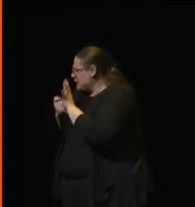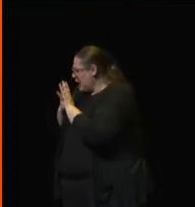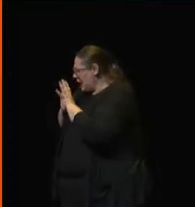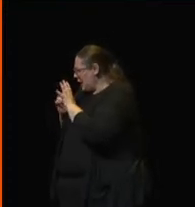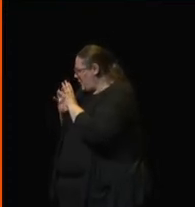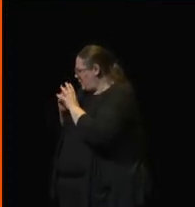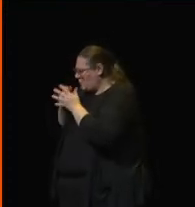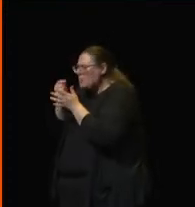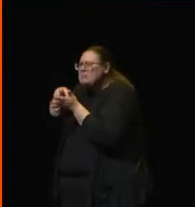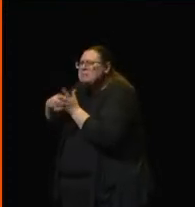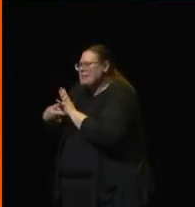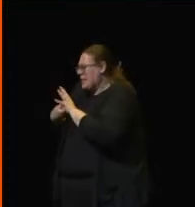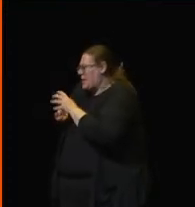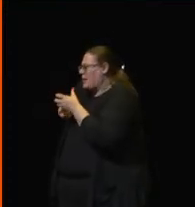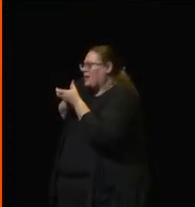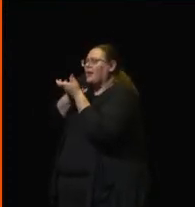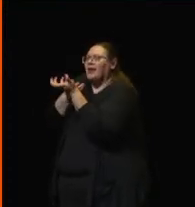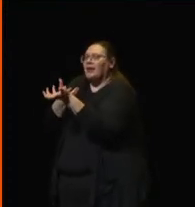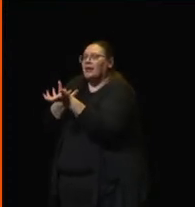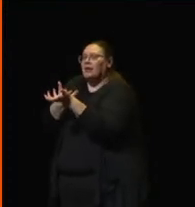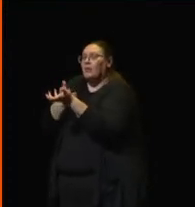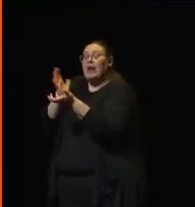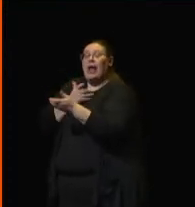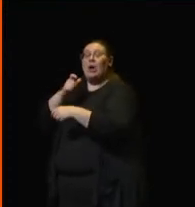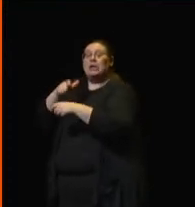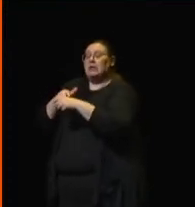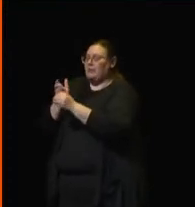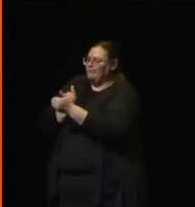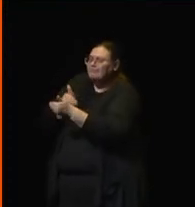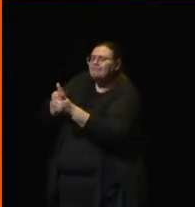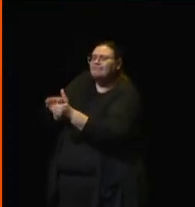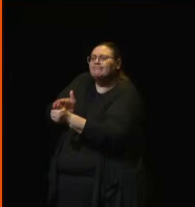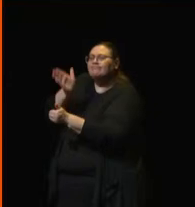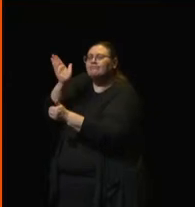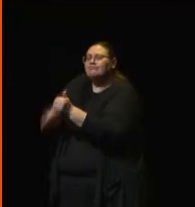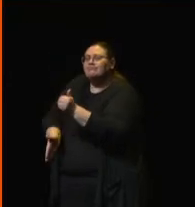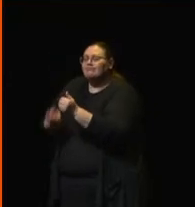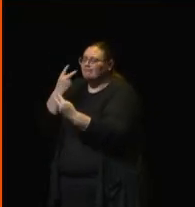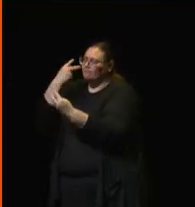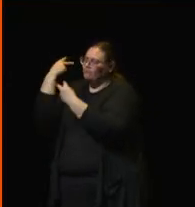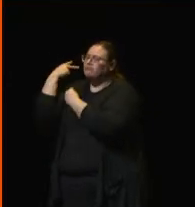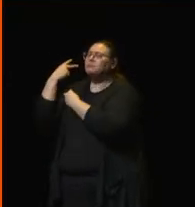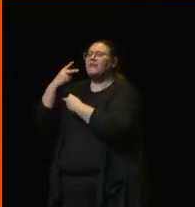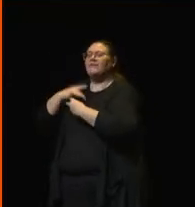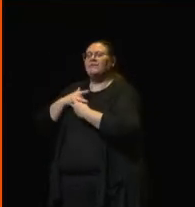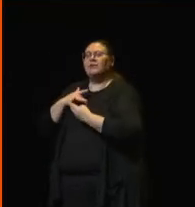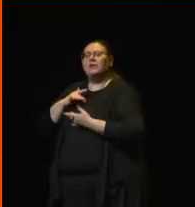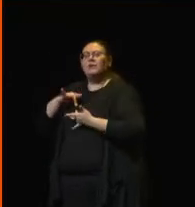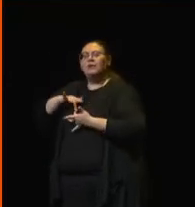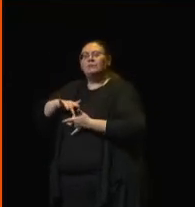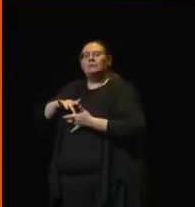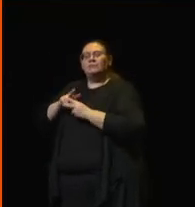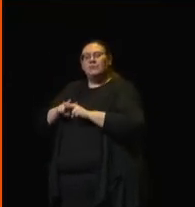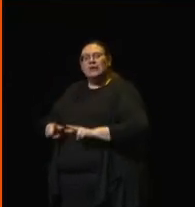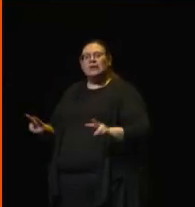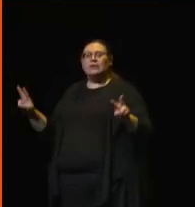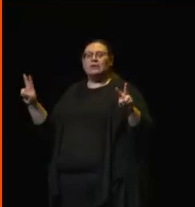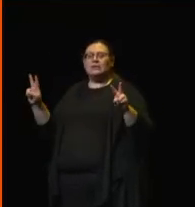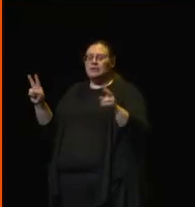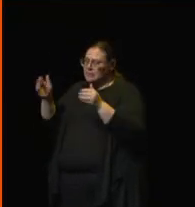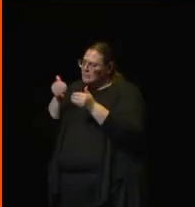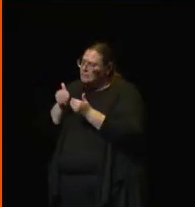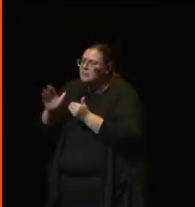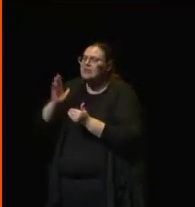passed, it's how we find peace in knowing that we spent our lives trying to make each other's